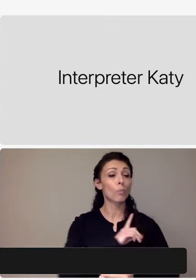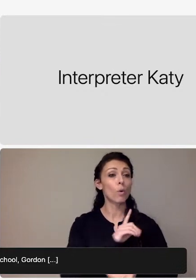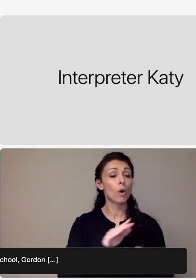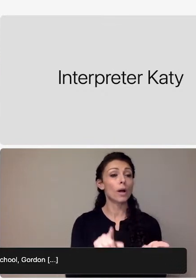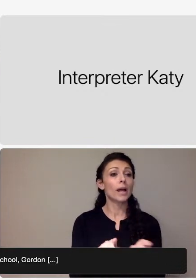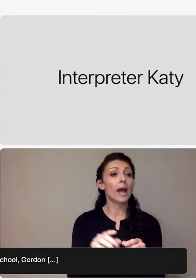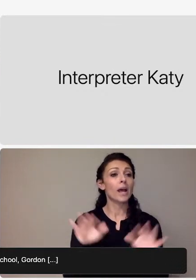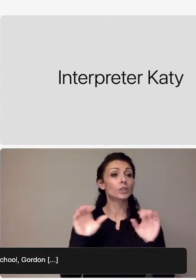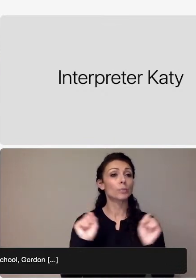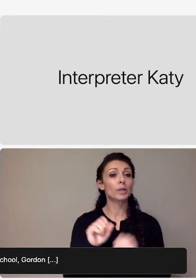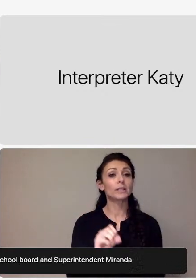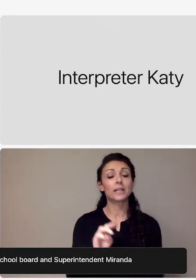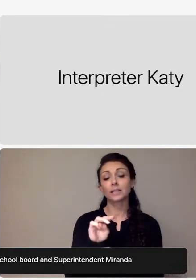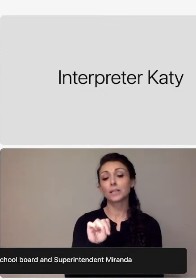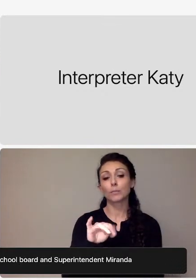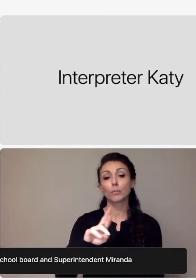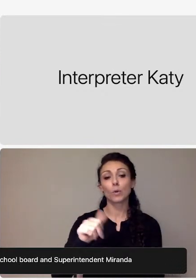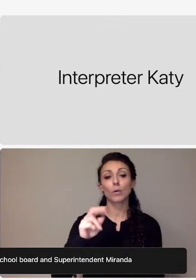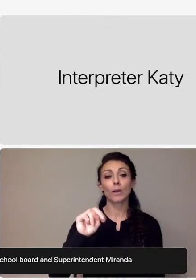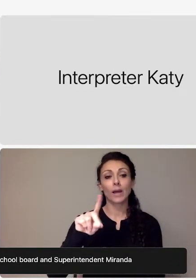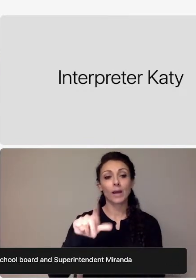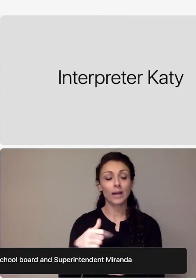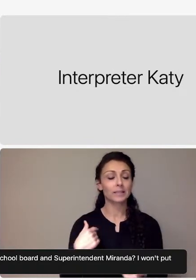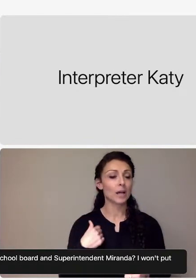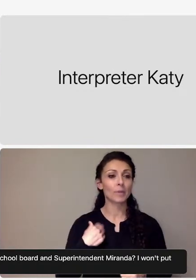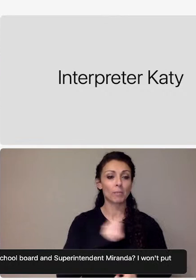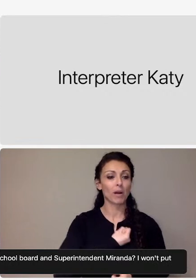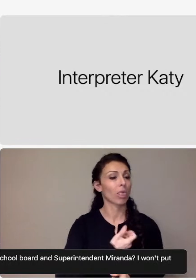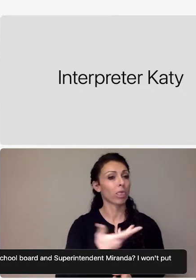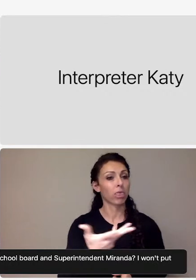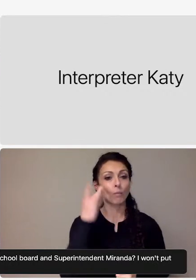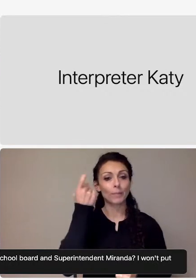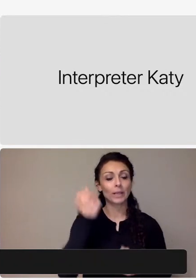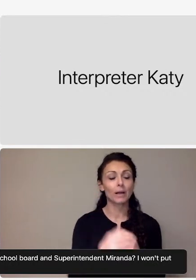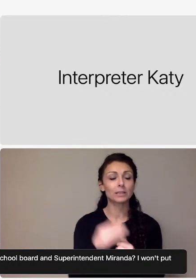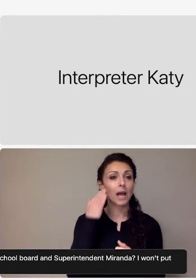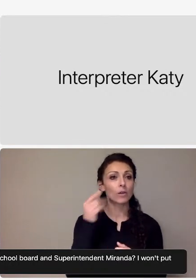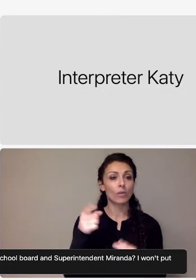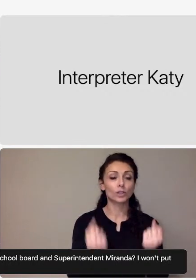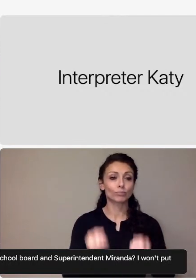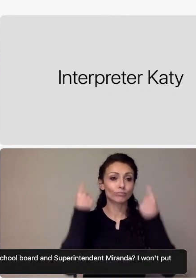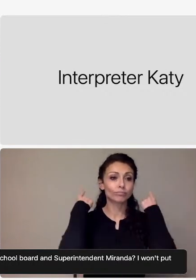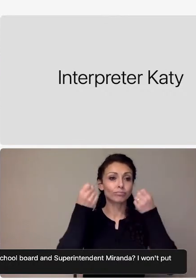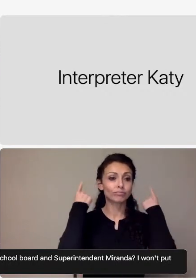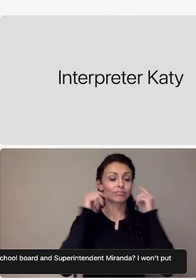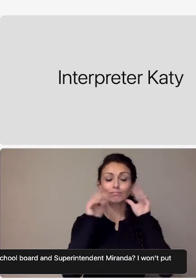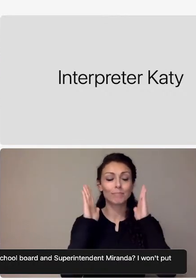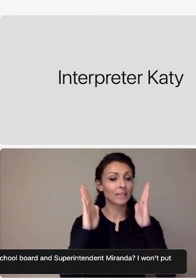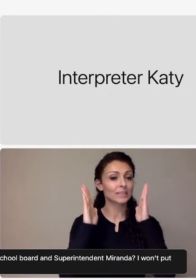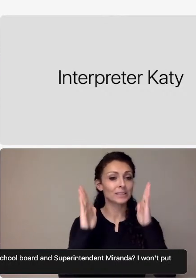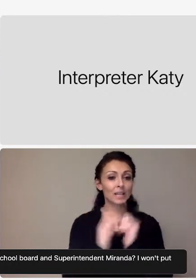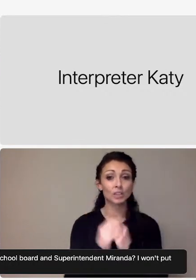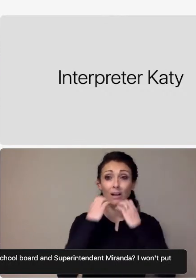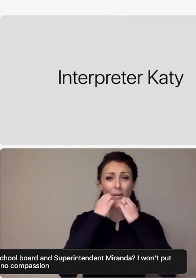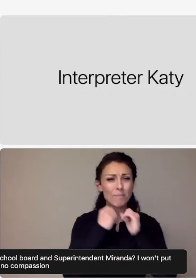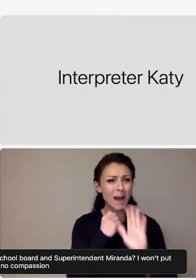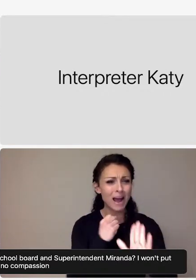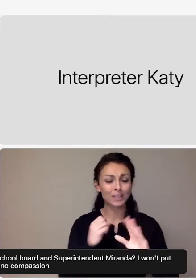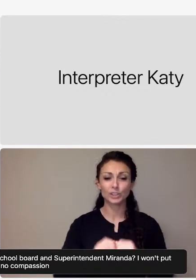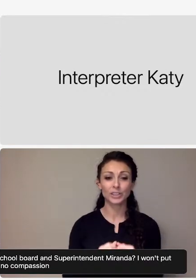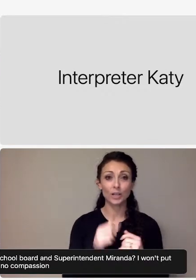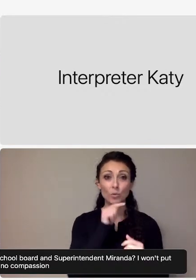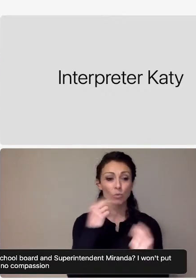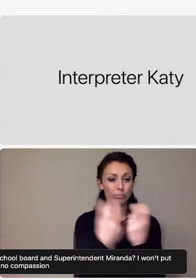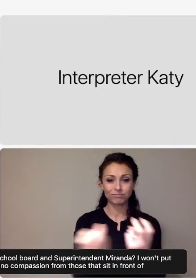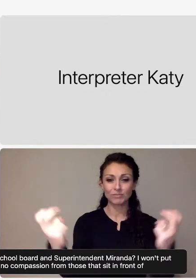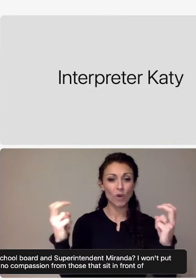miranda i won't pour my heart out this time as our police have fallen on deaf ears there seems to be no compassion from those that sit in front